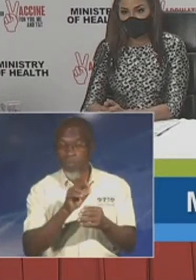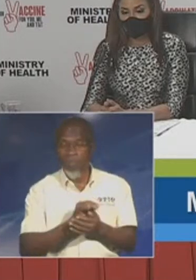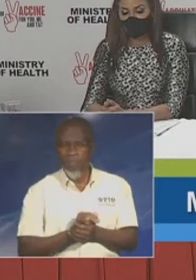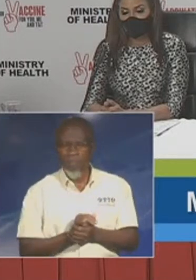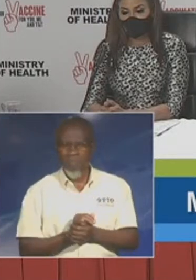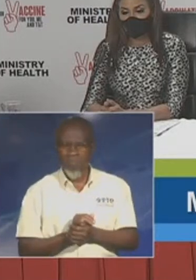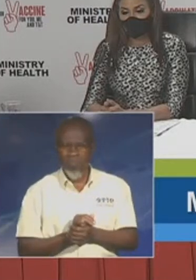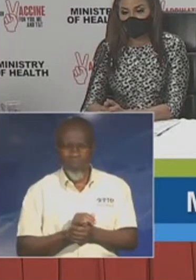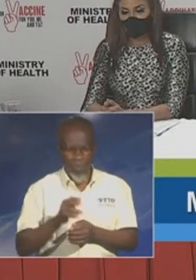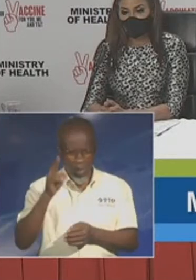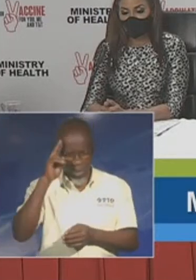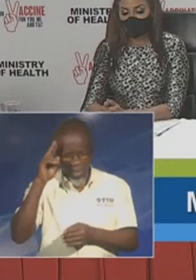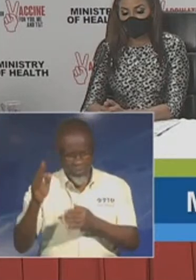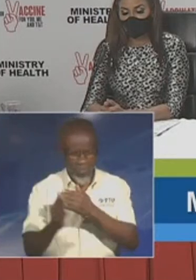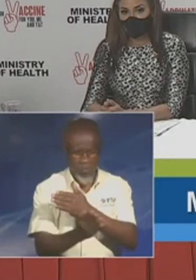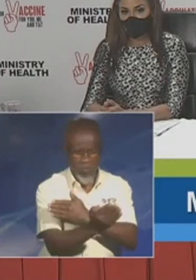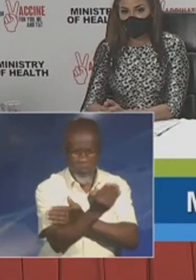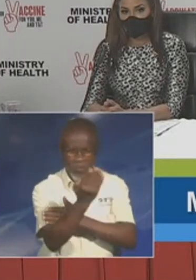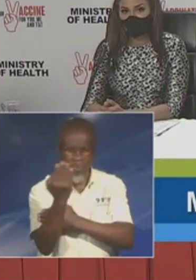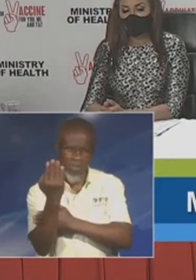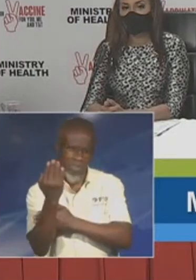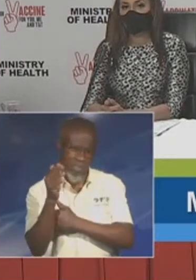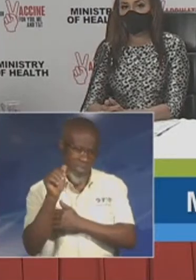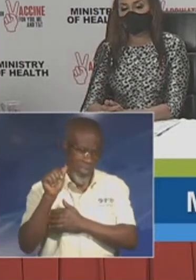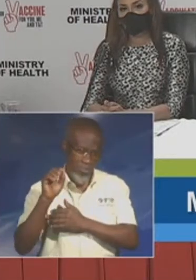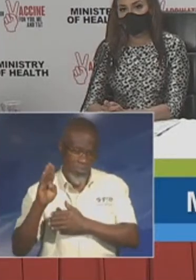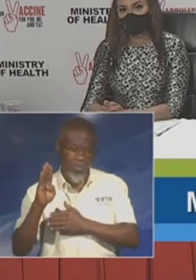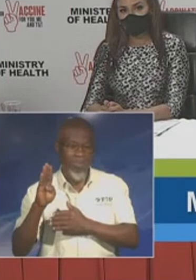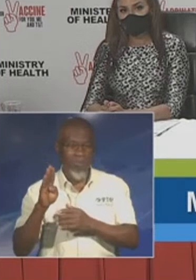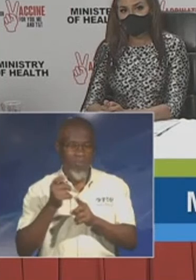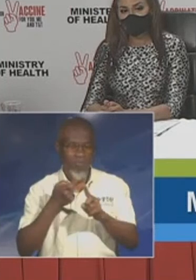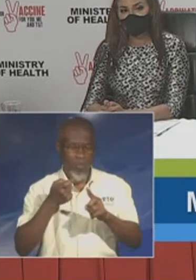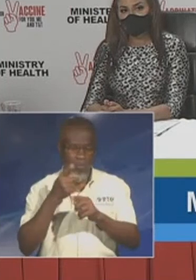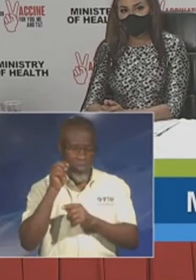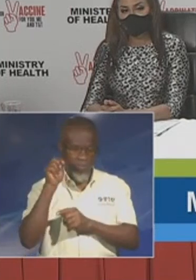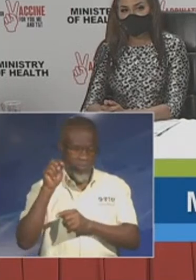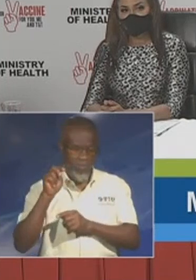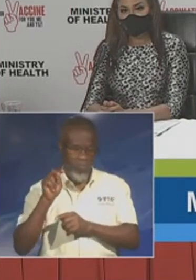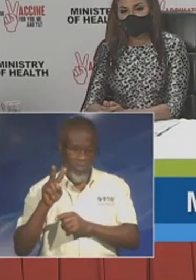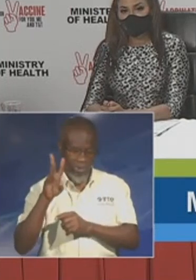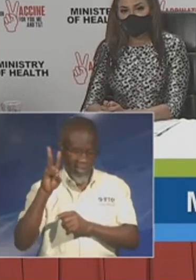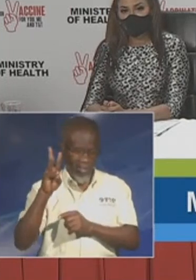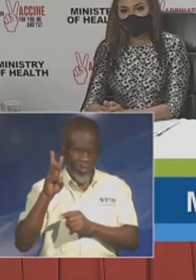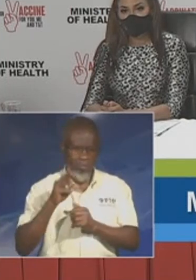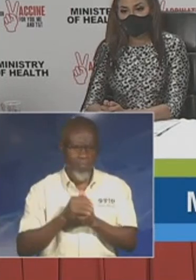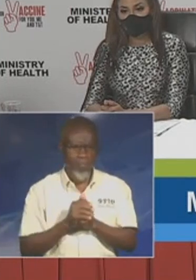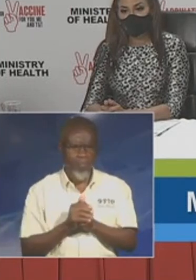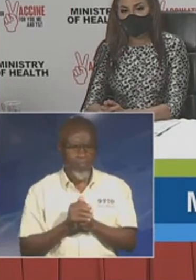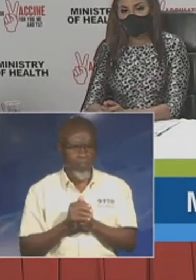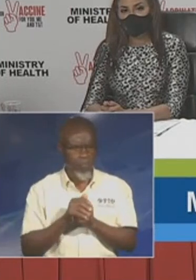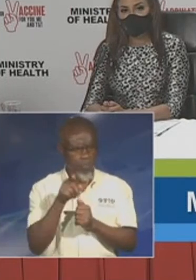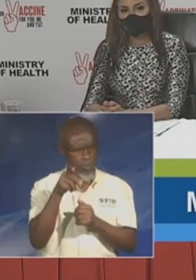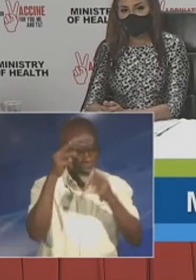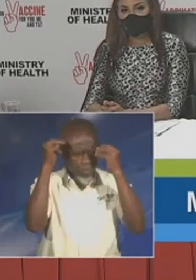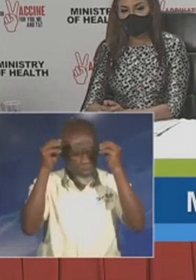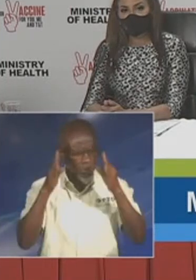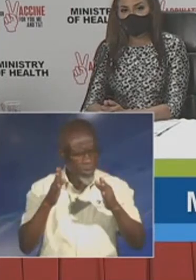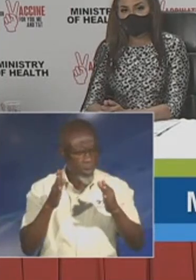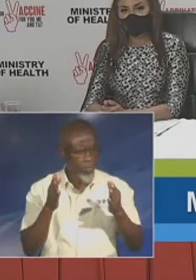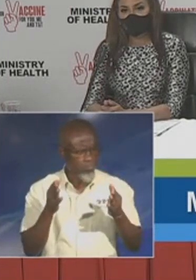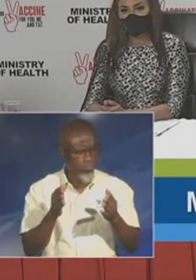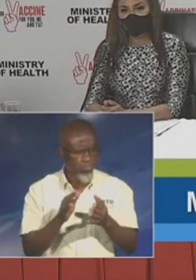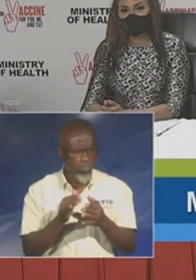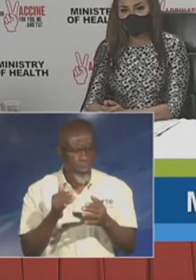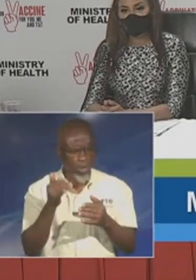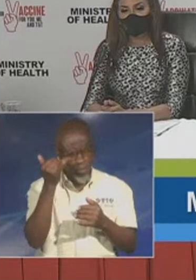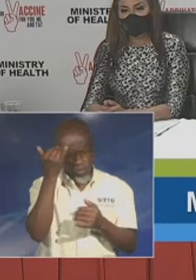Hi, good morning to the entire panel. Alicia Boucher from TV6 here. My first question is for the Minister. Minister, I know that we were in talks with